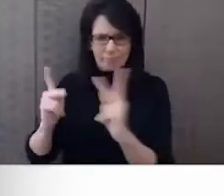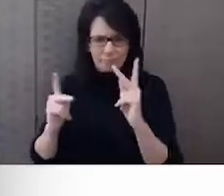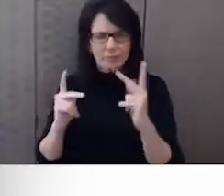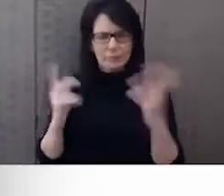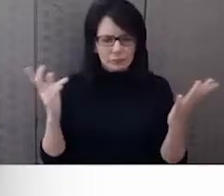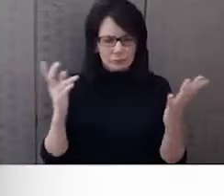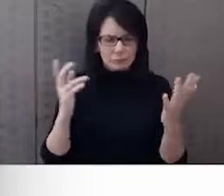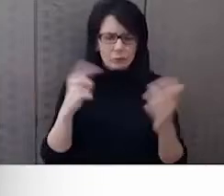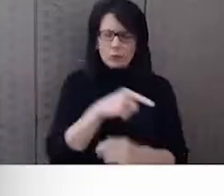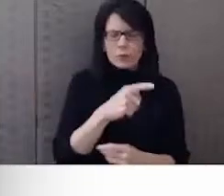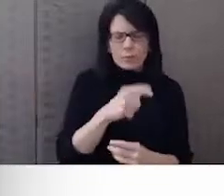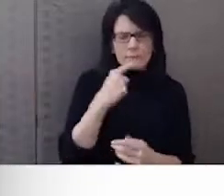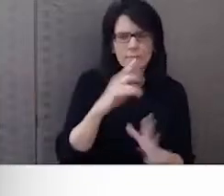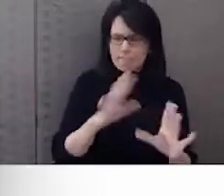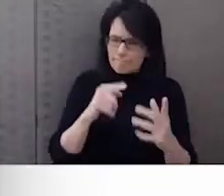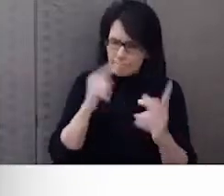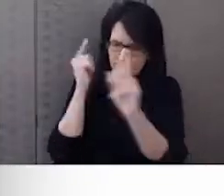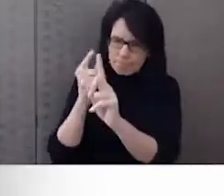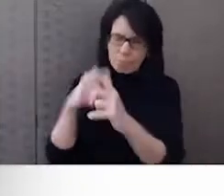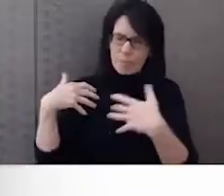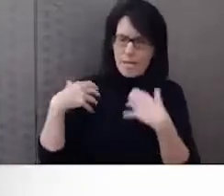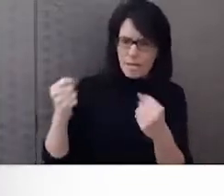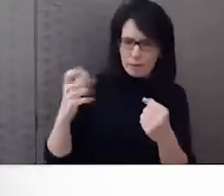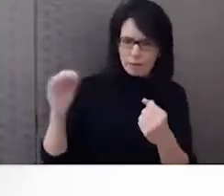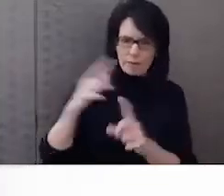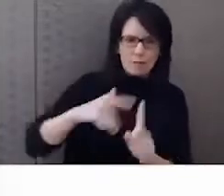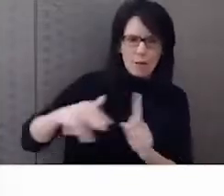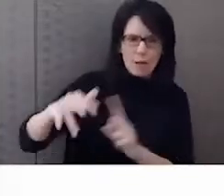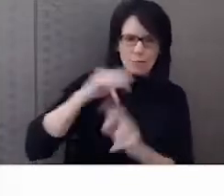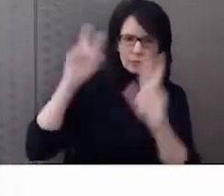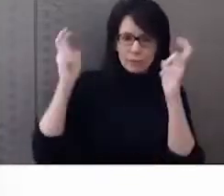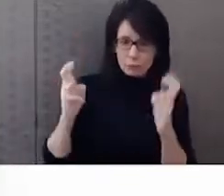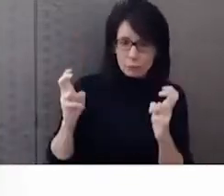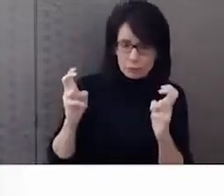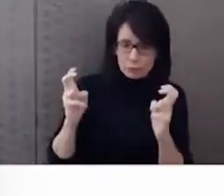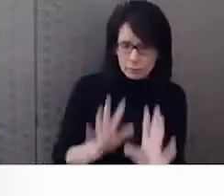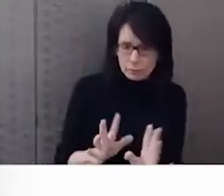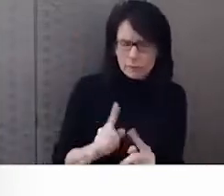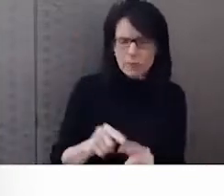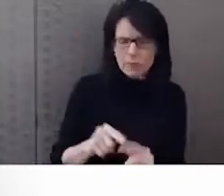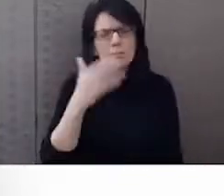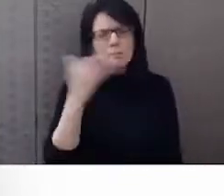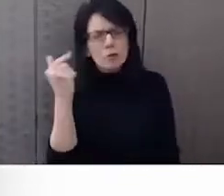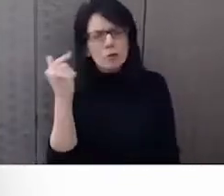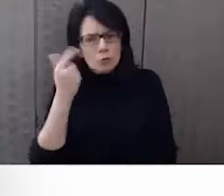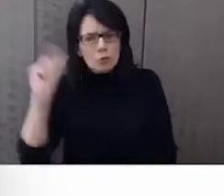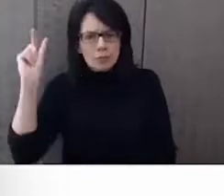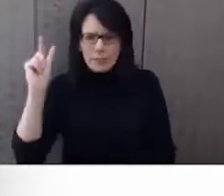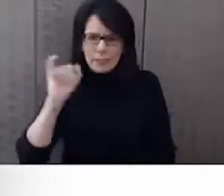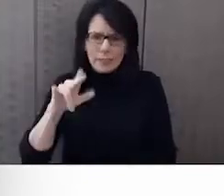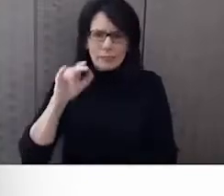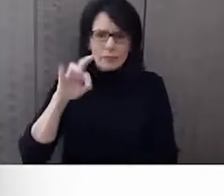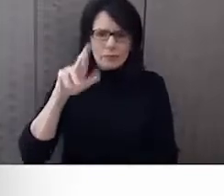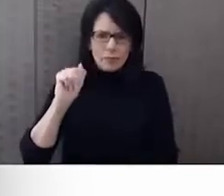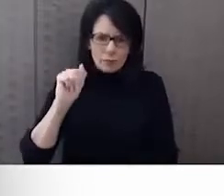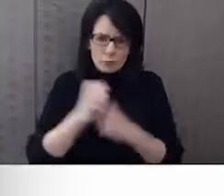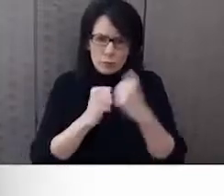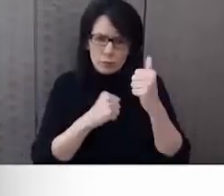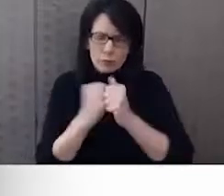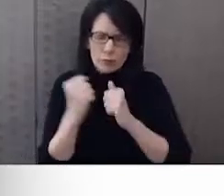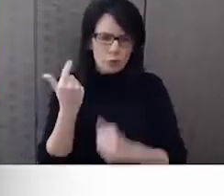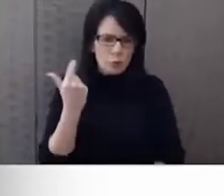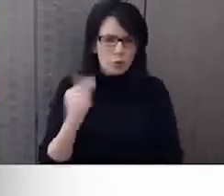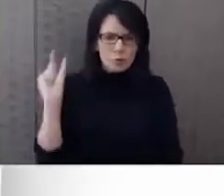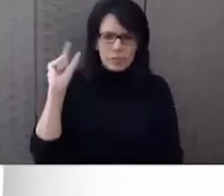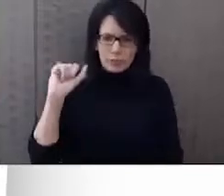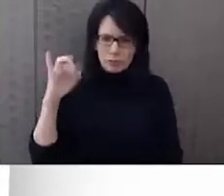and environmental issues and identifying where are there opportunities for green infrastructure to create green jobs. NLP